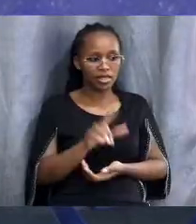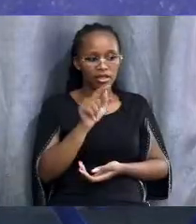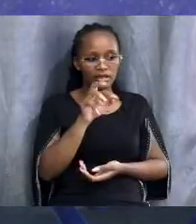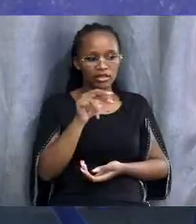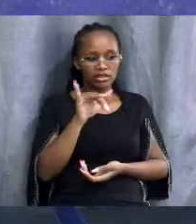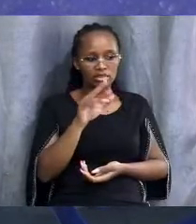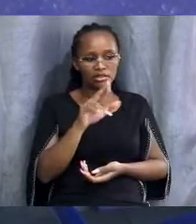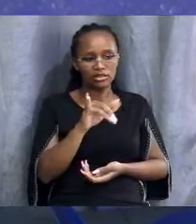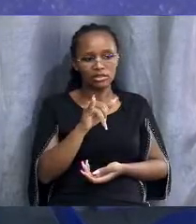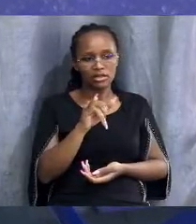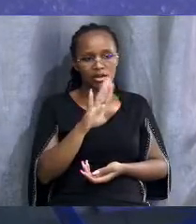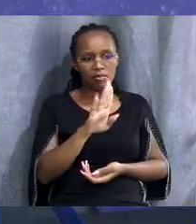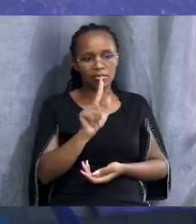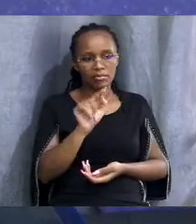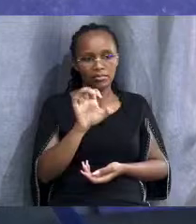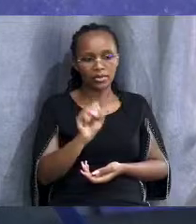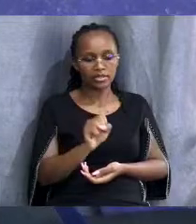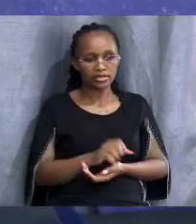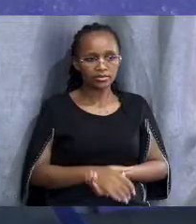tributes.